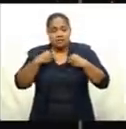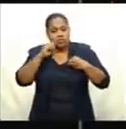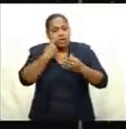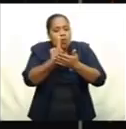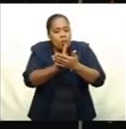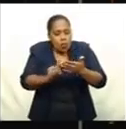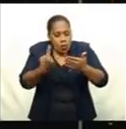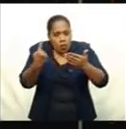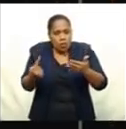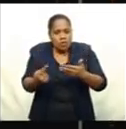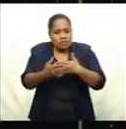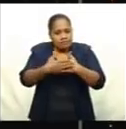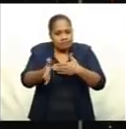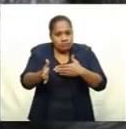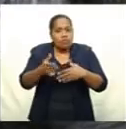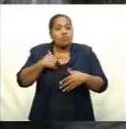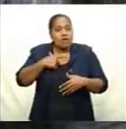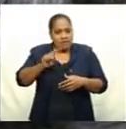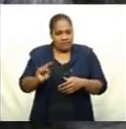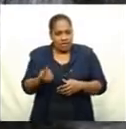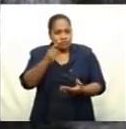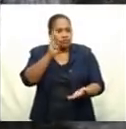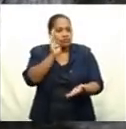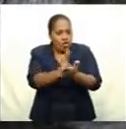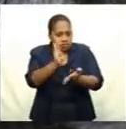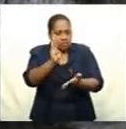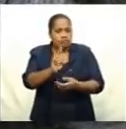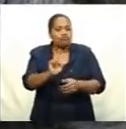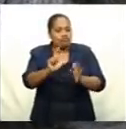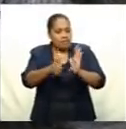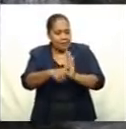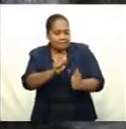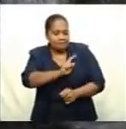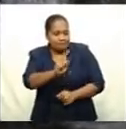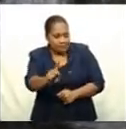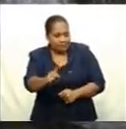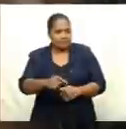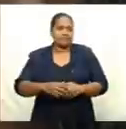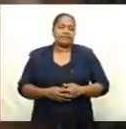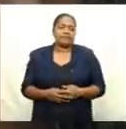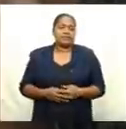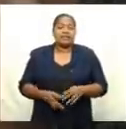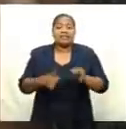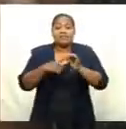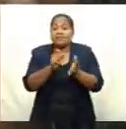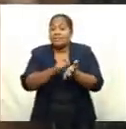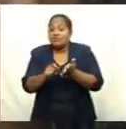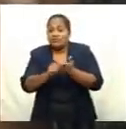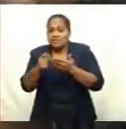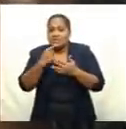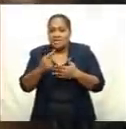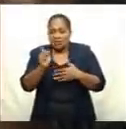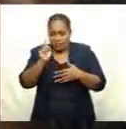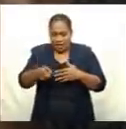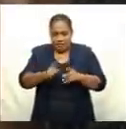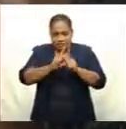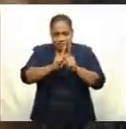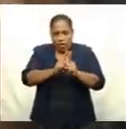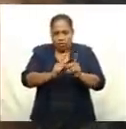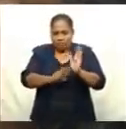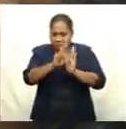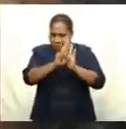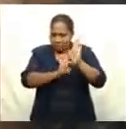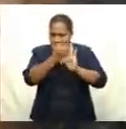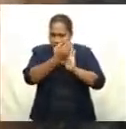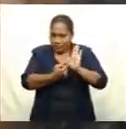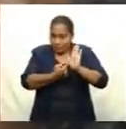on an appointment basis. The Permanent Secretary says protocols for safe operations have been developed